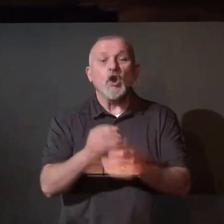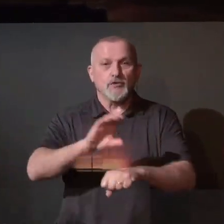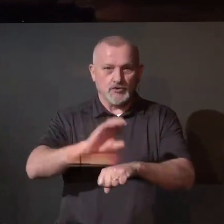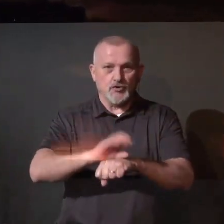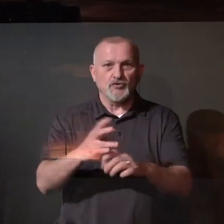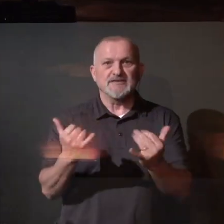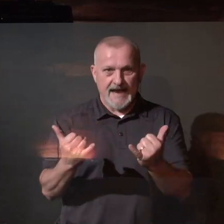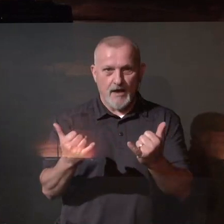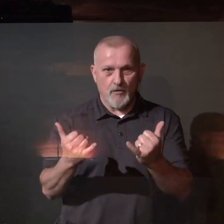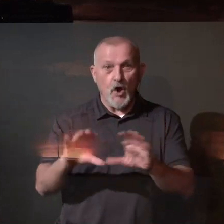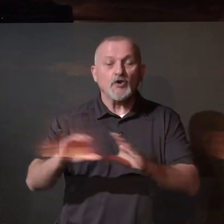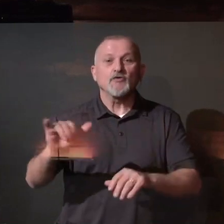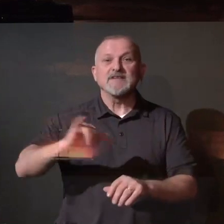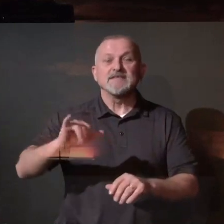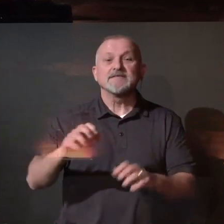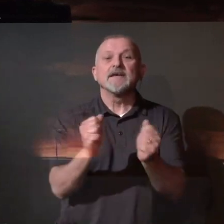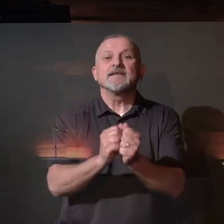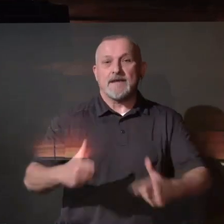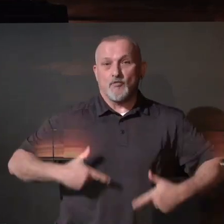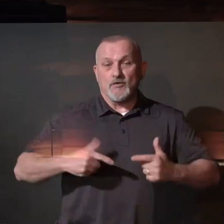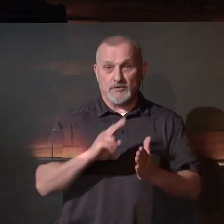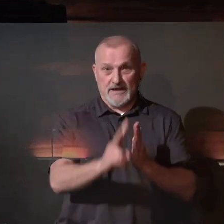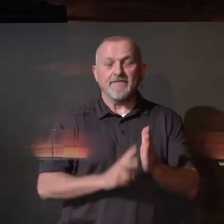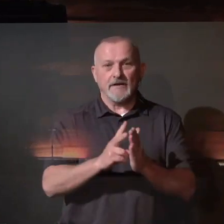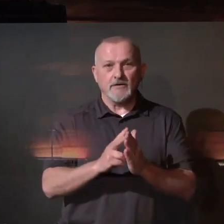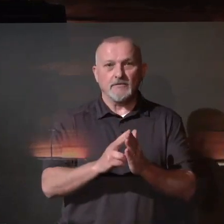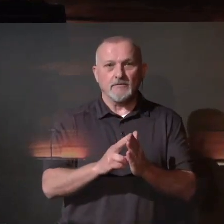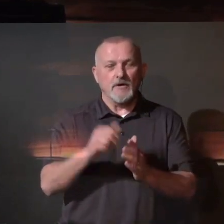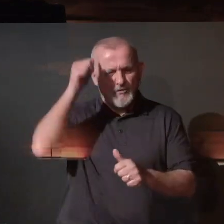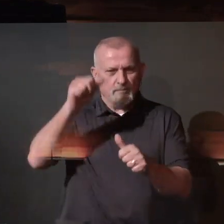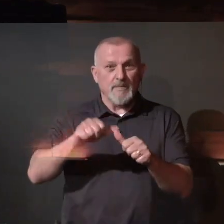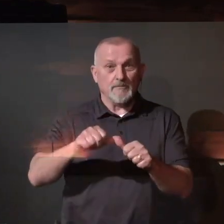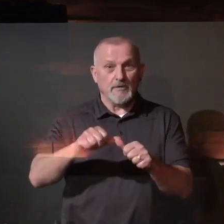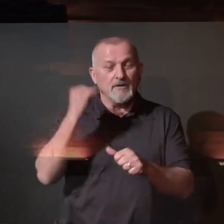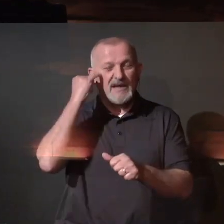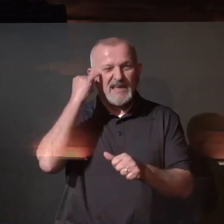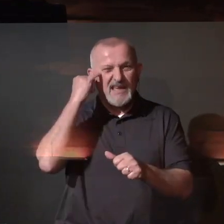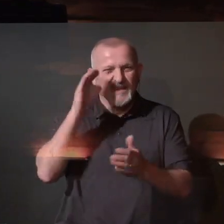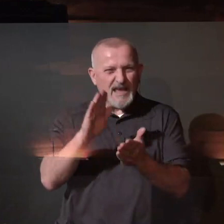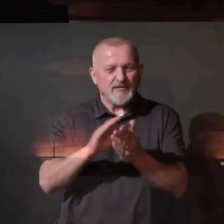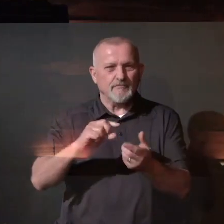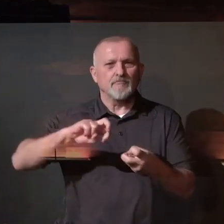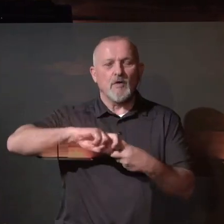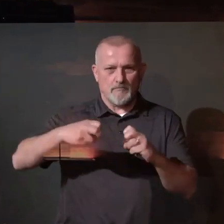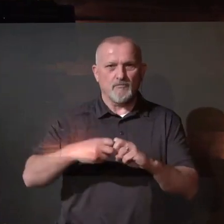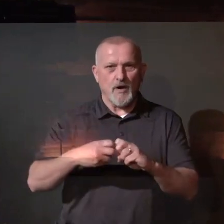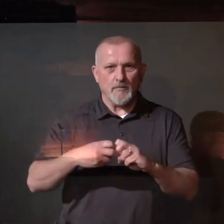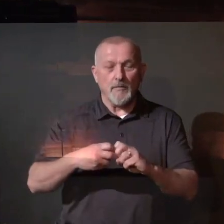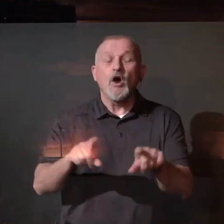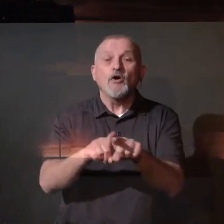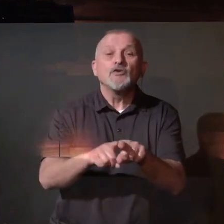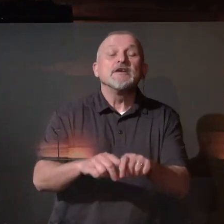in our county are live streaming, and their church people are on there. And so just remember, if you're still having a glitch problem, I think we posted that on Facebook,